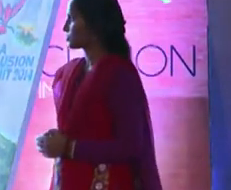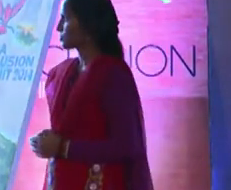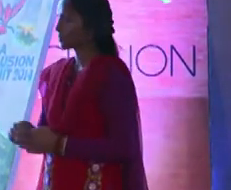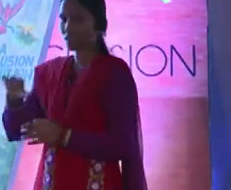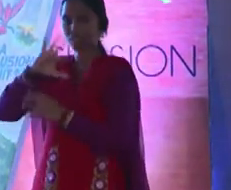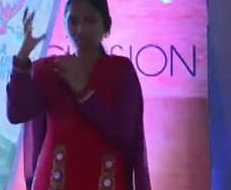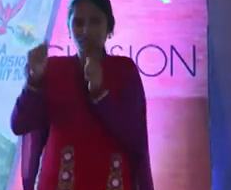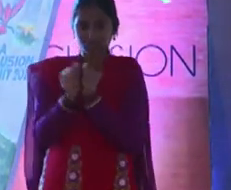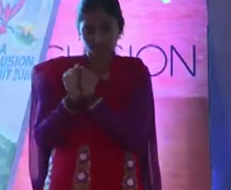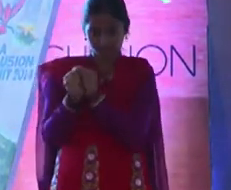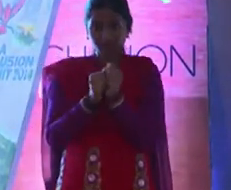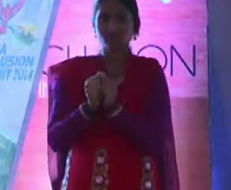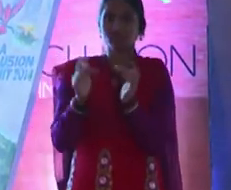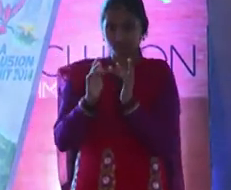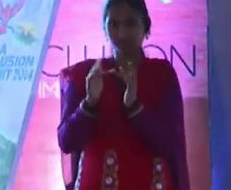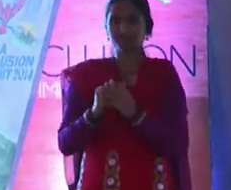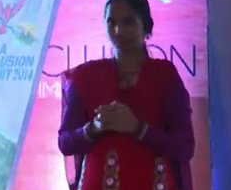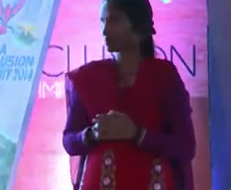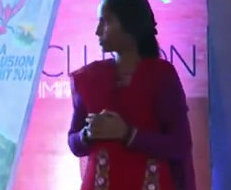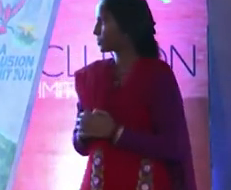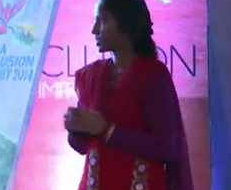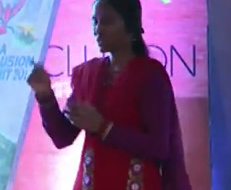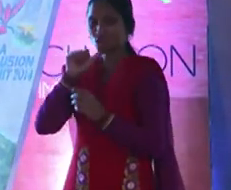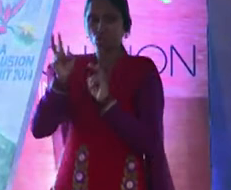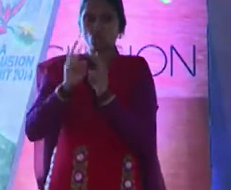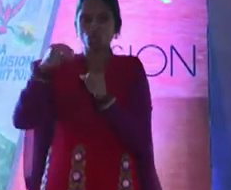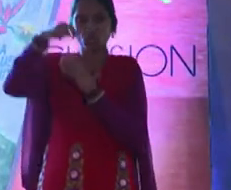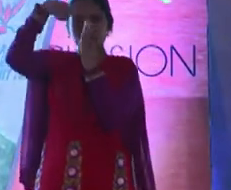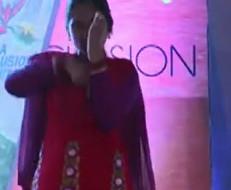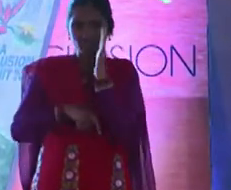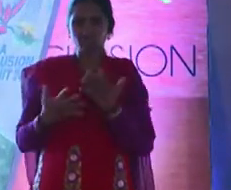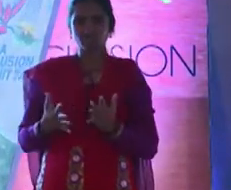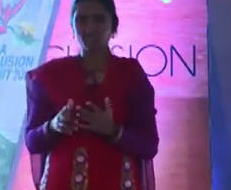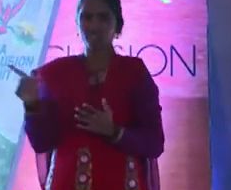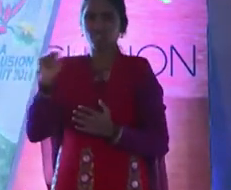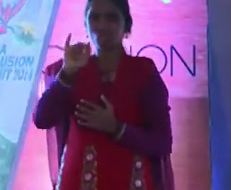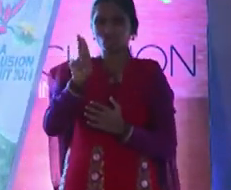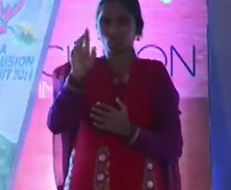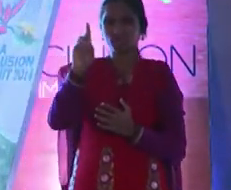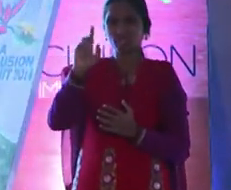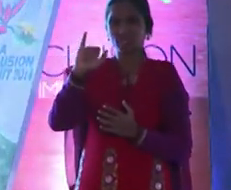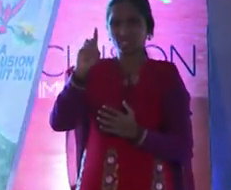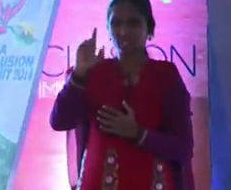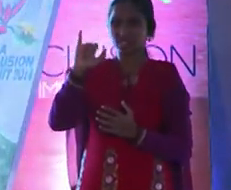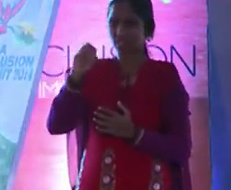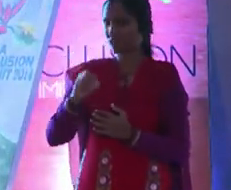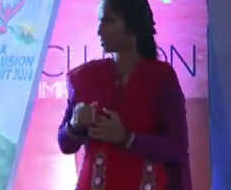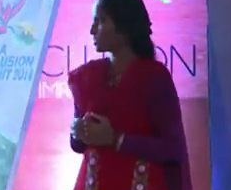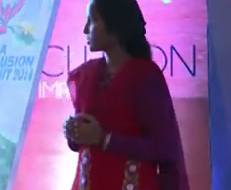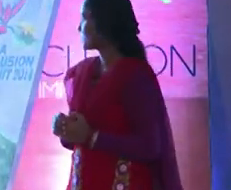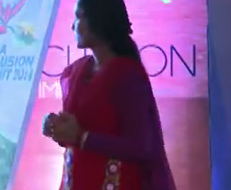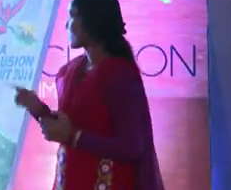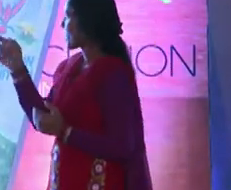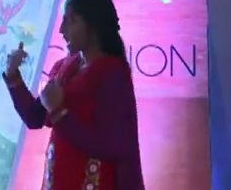together. I will not go into the details, but this entire Universal ID card would have 18